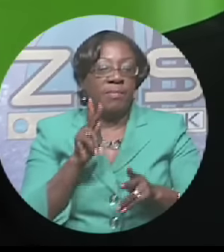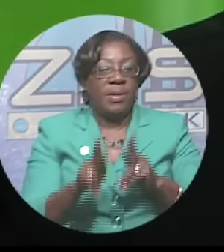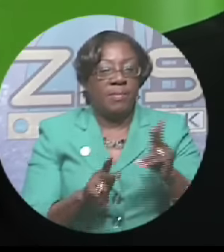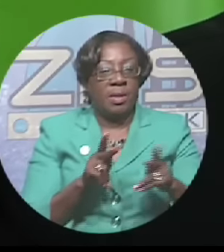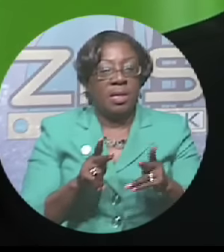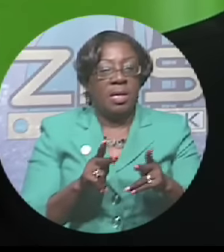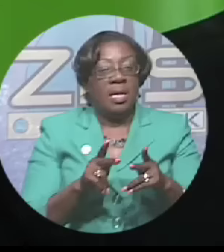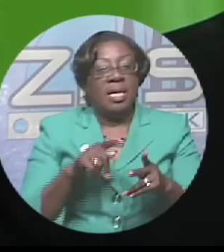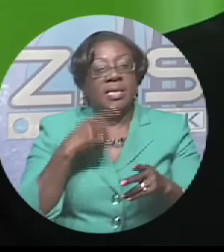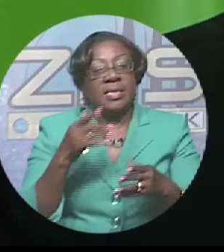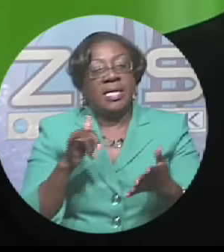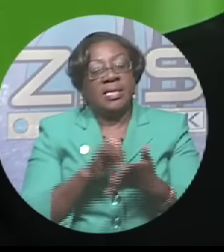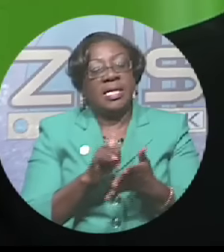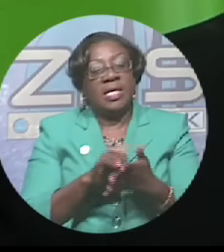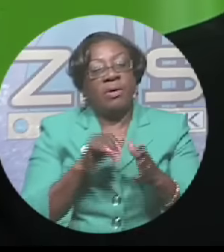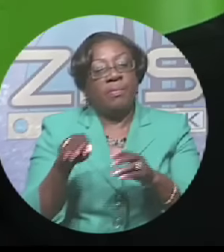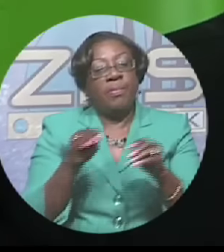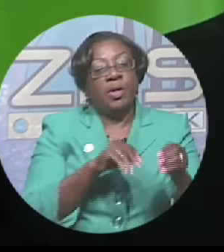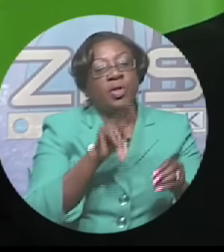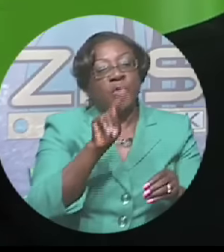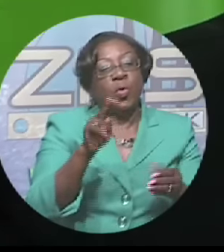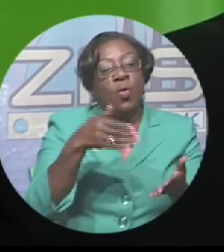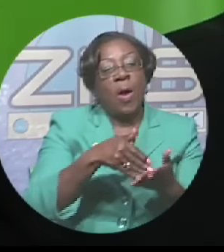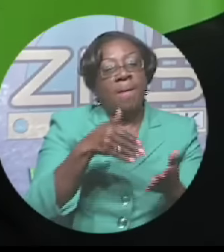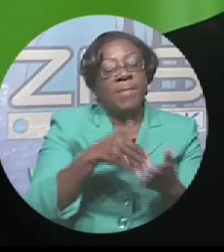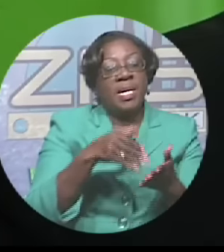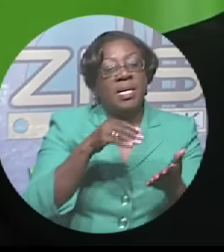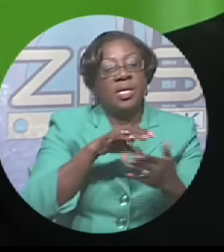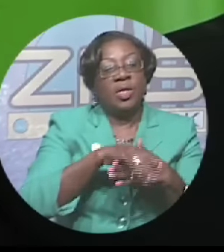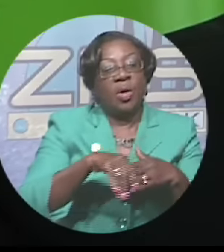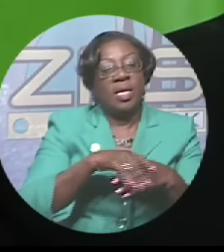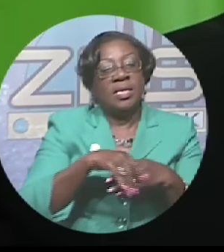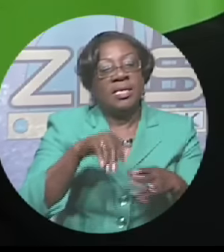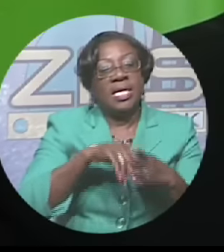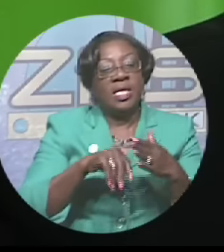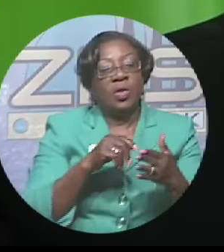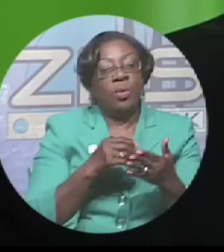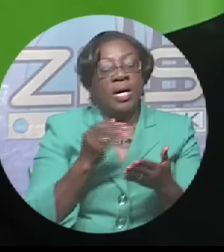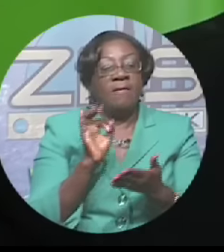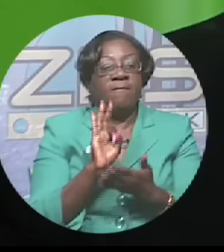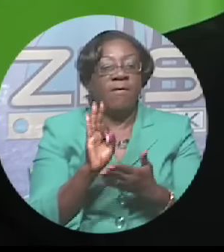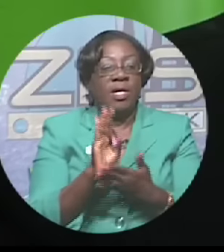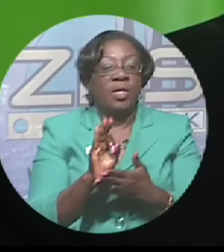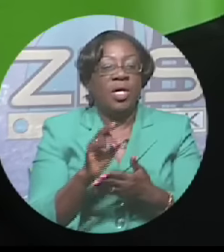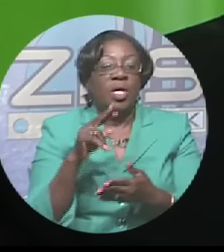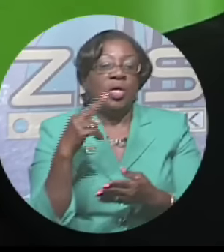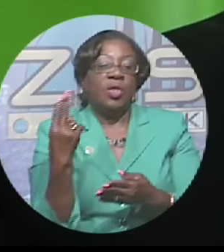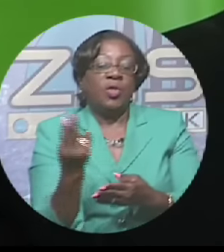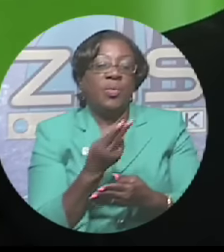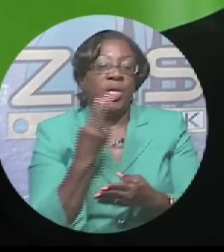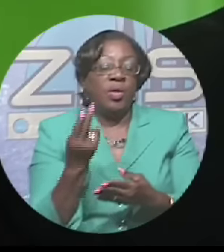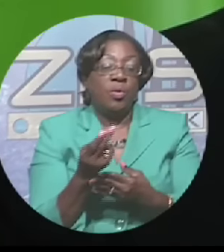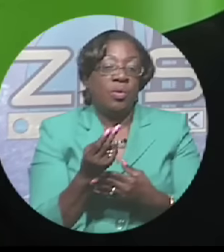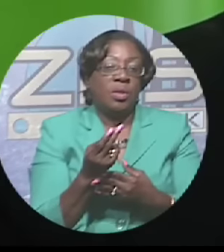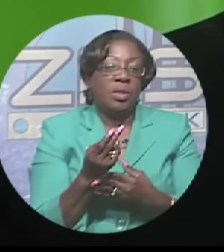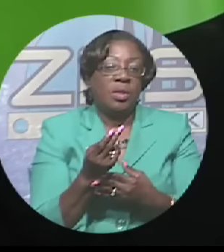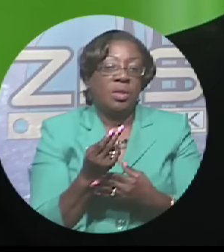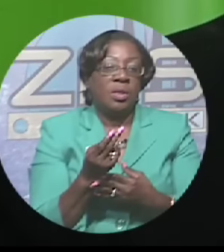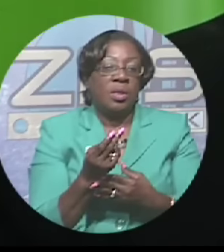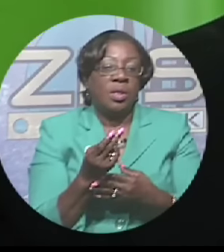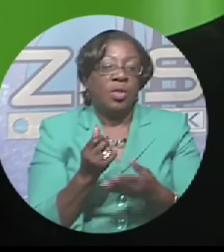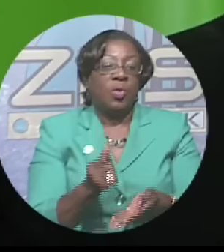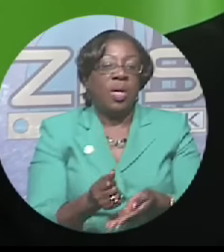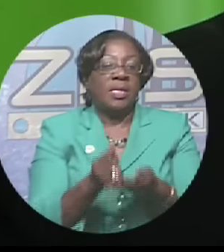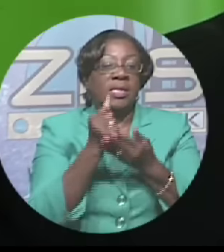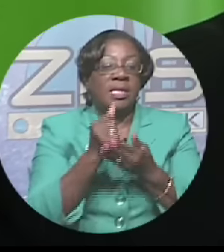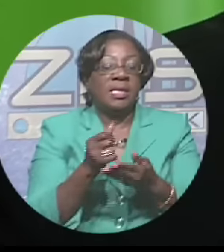that they will put $2 million into a fund over 40 years or 20 years to